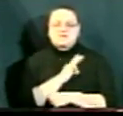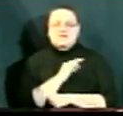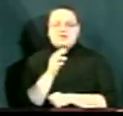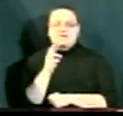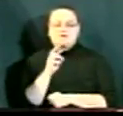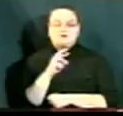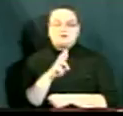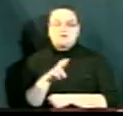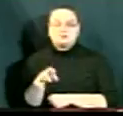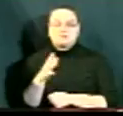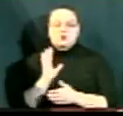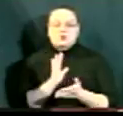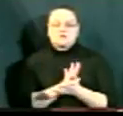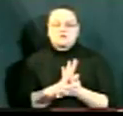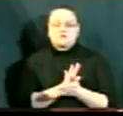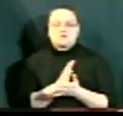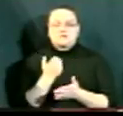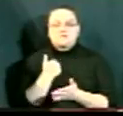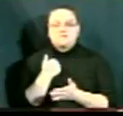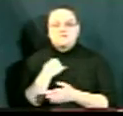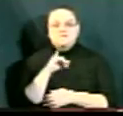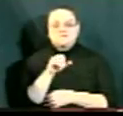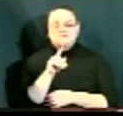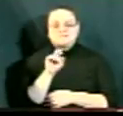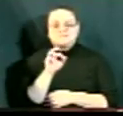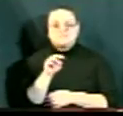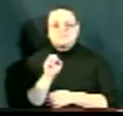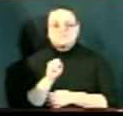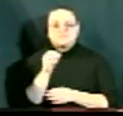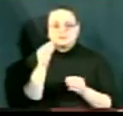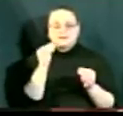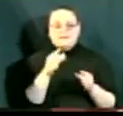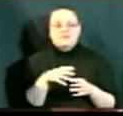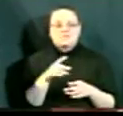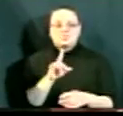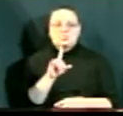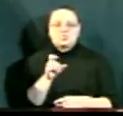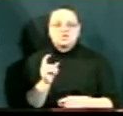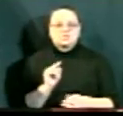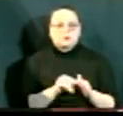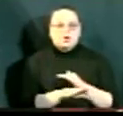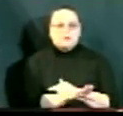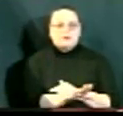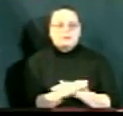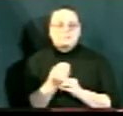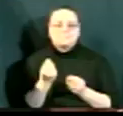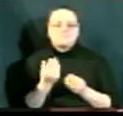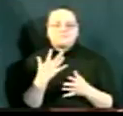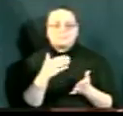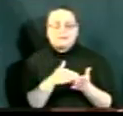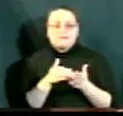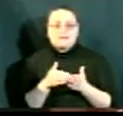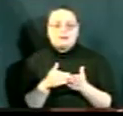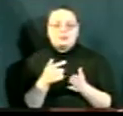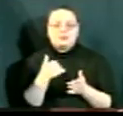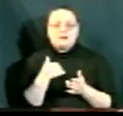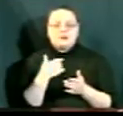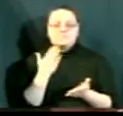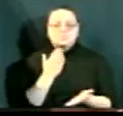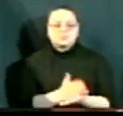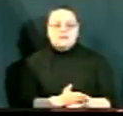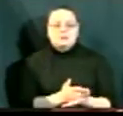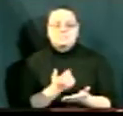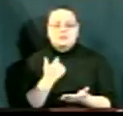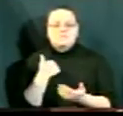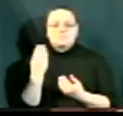our school, which constantly has janitors and teachers questioning us as we go in. On multiple occasions, I have been stopped. I